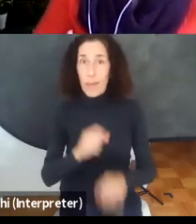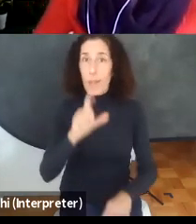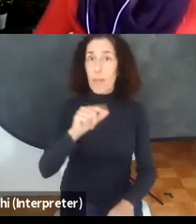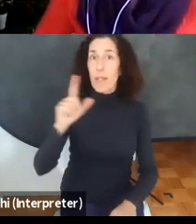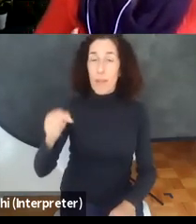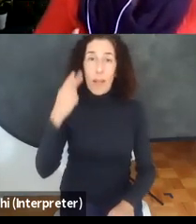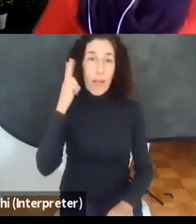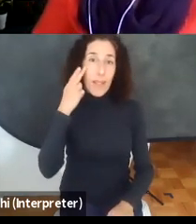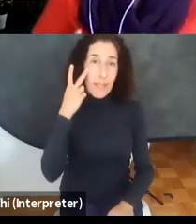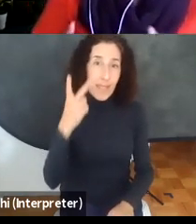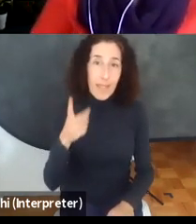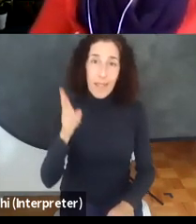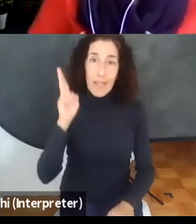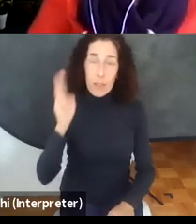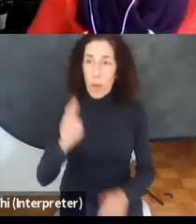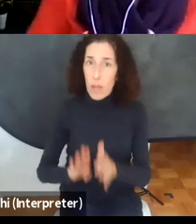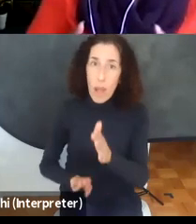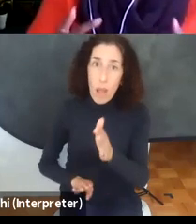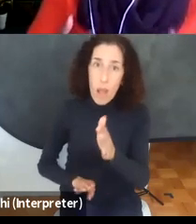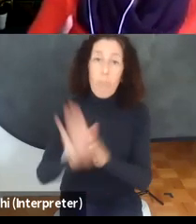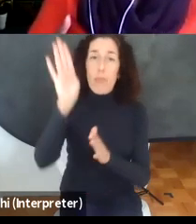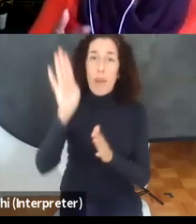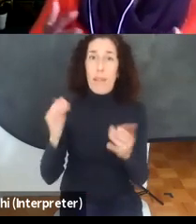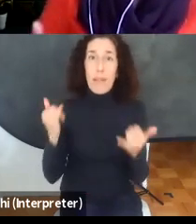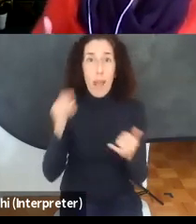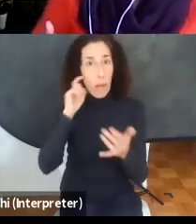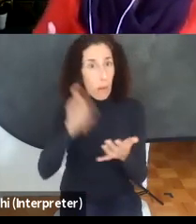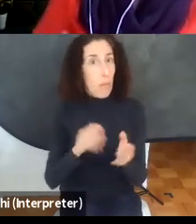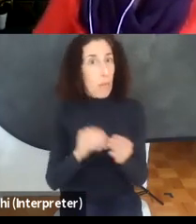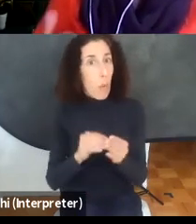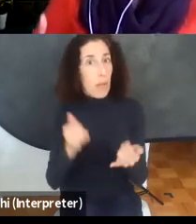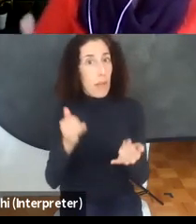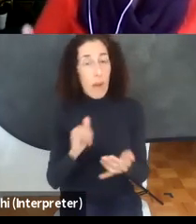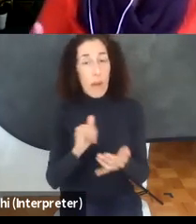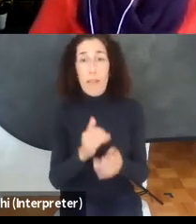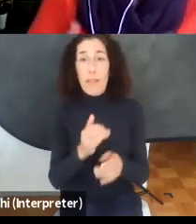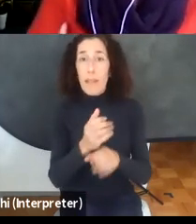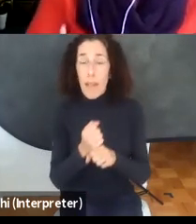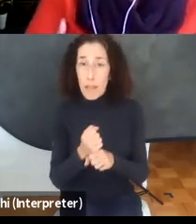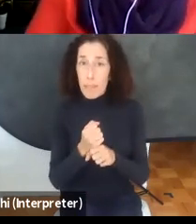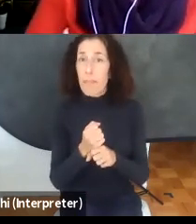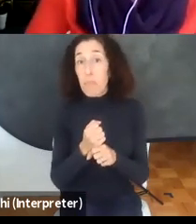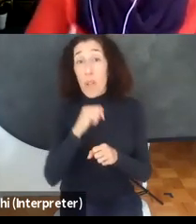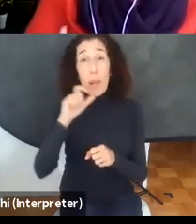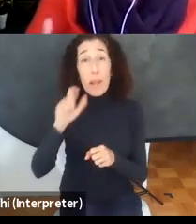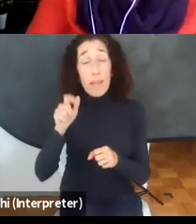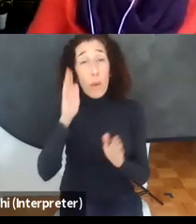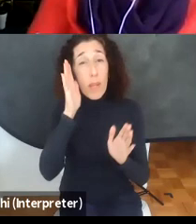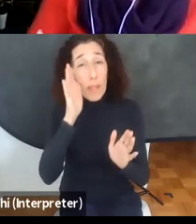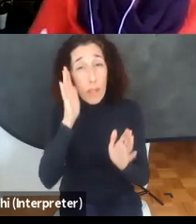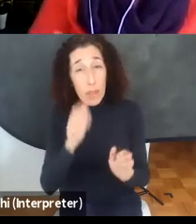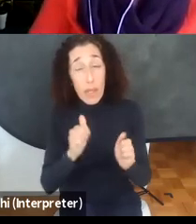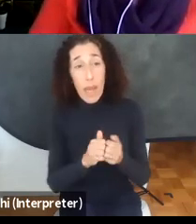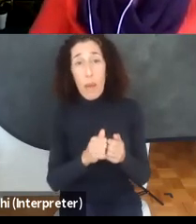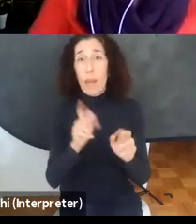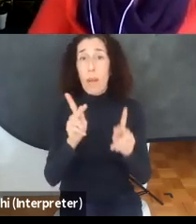uprising. And it has caused a lot of really necessary attention to the ways in which Black folks experience state